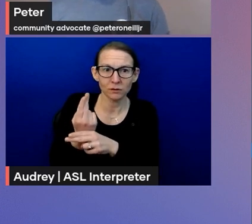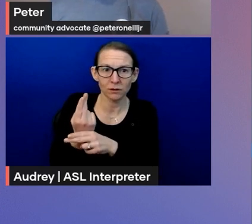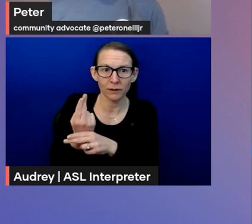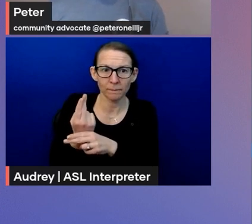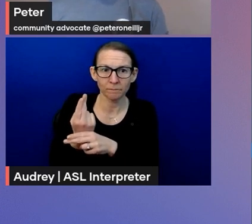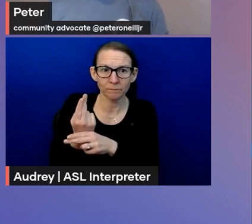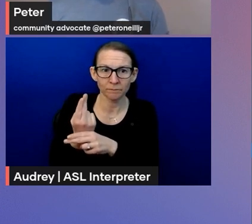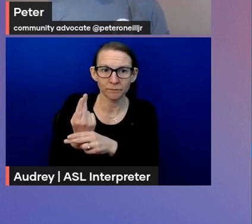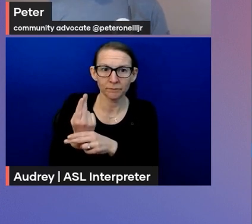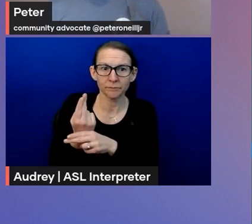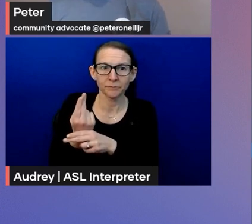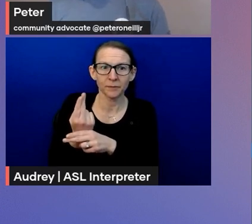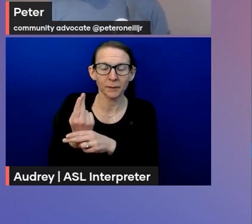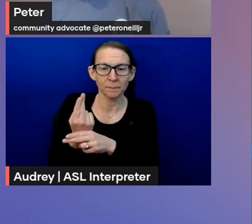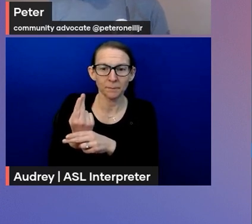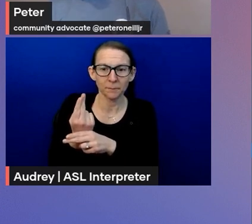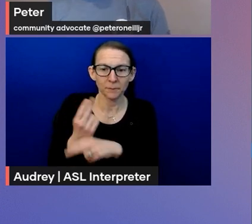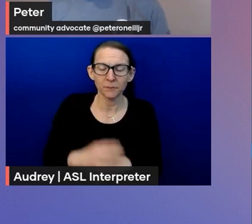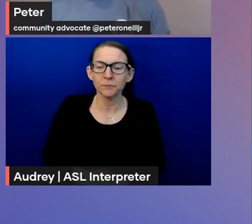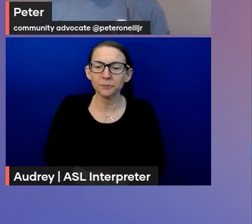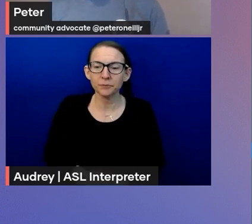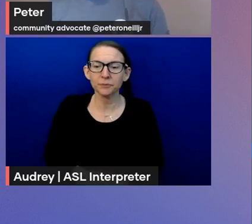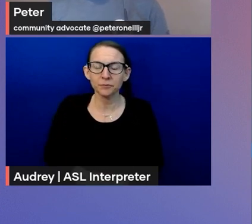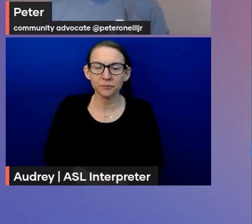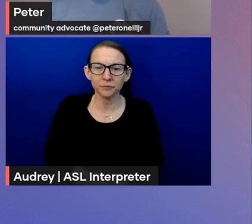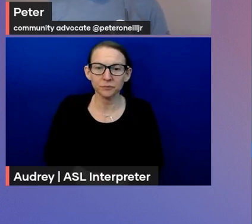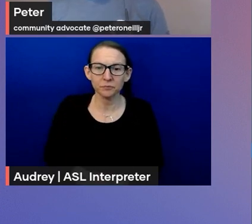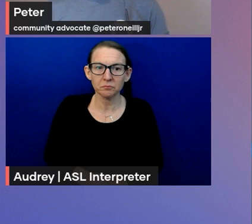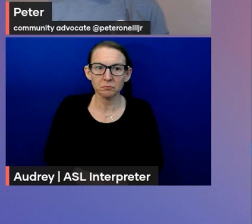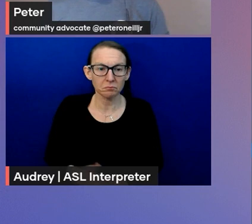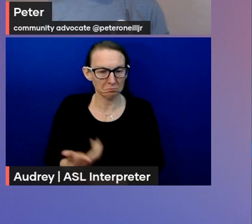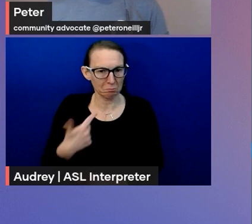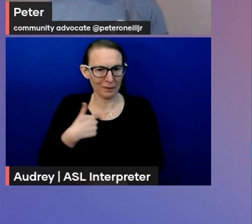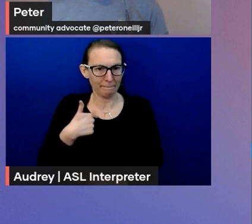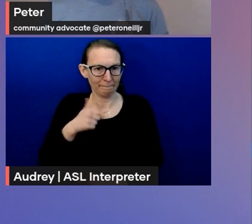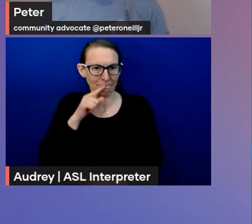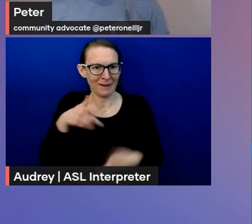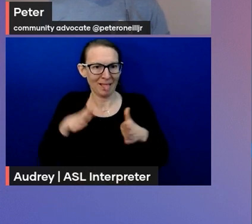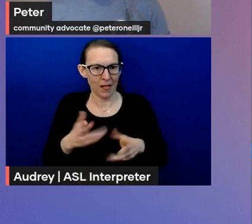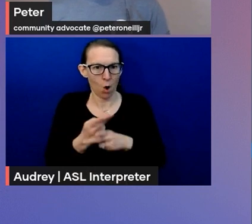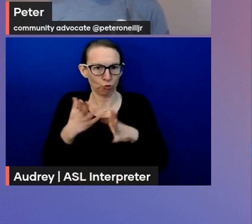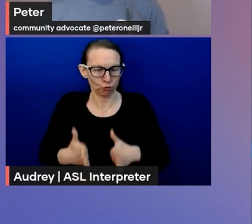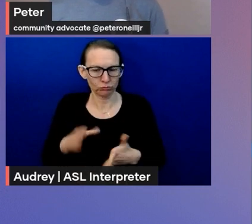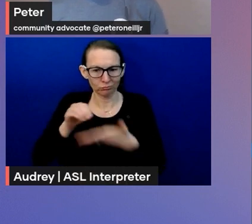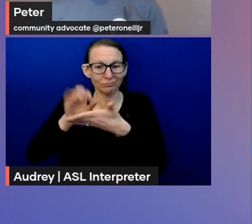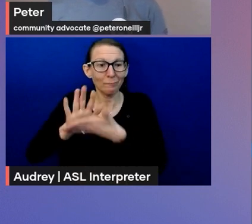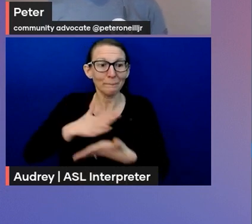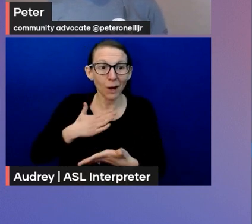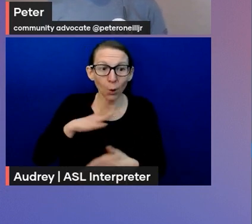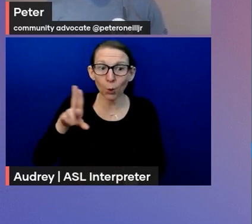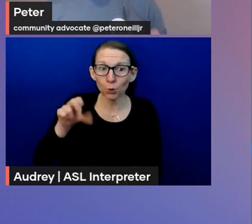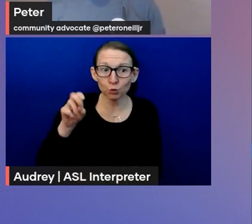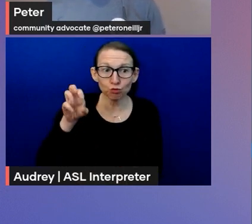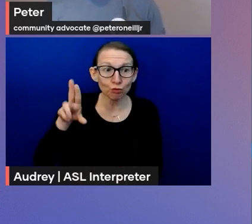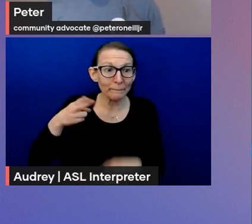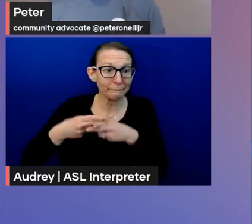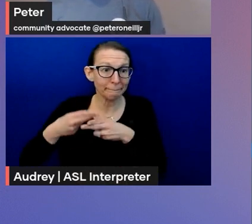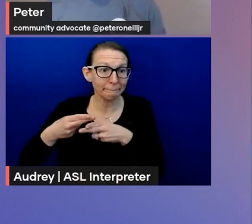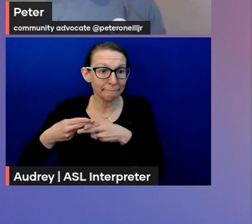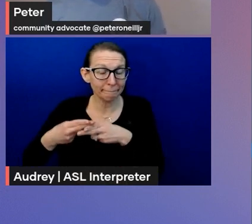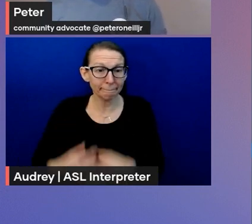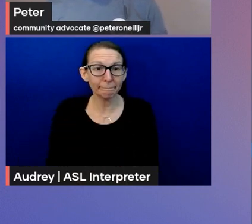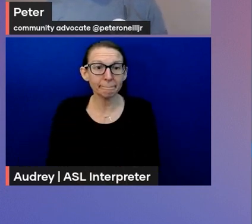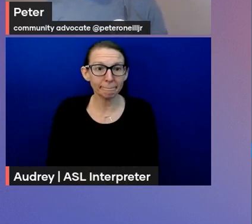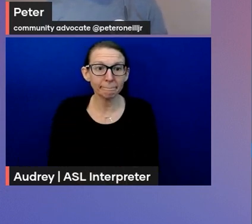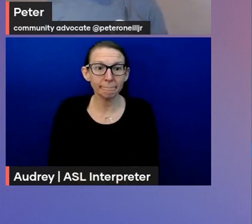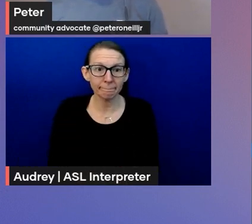And I'm going to say that I'm an allowed user, right? That's my username. And so now let's